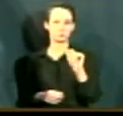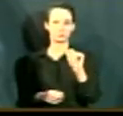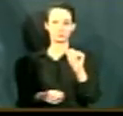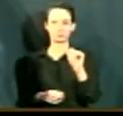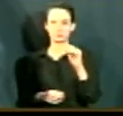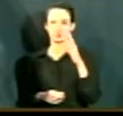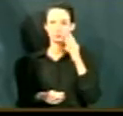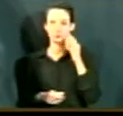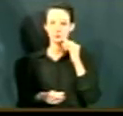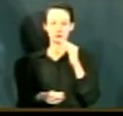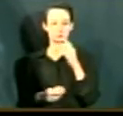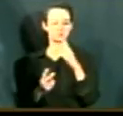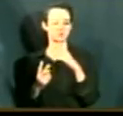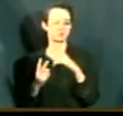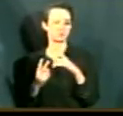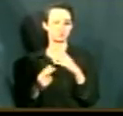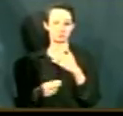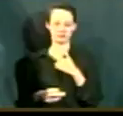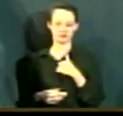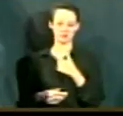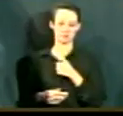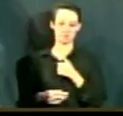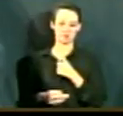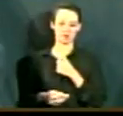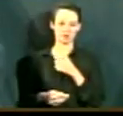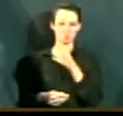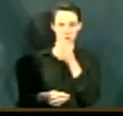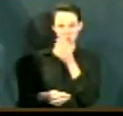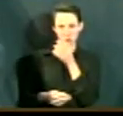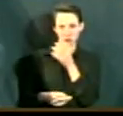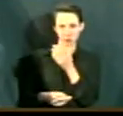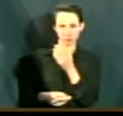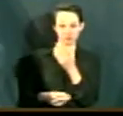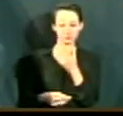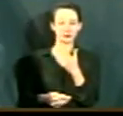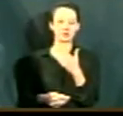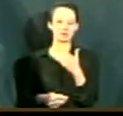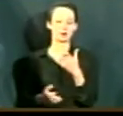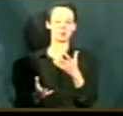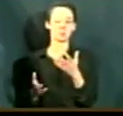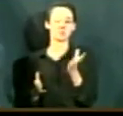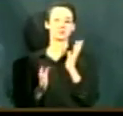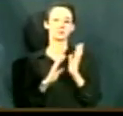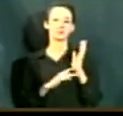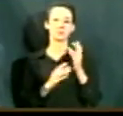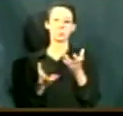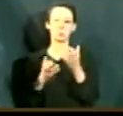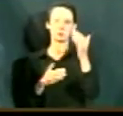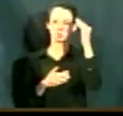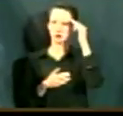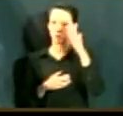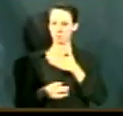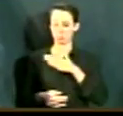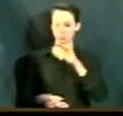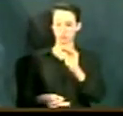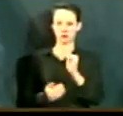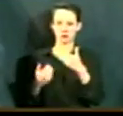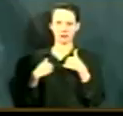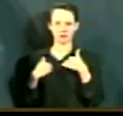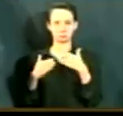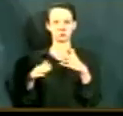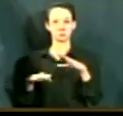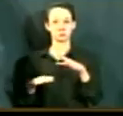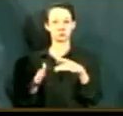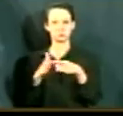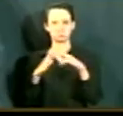parent. All I've ever wanted was to know, is my child getting an adequate, excellent education where